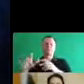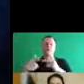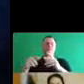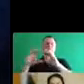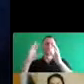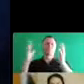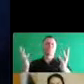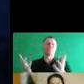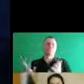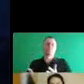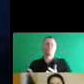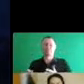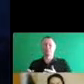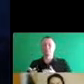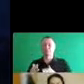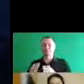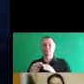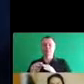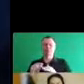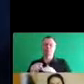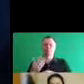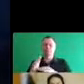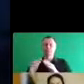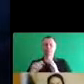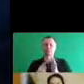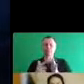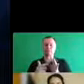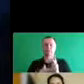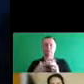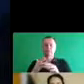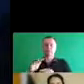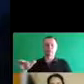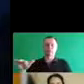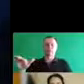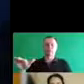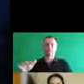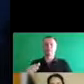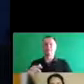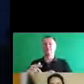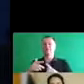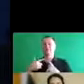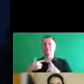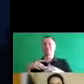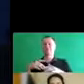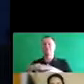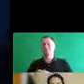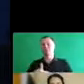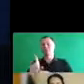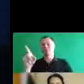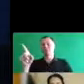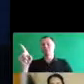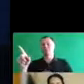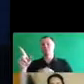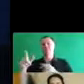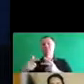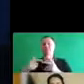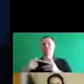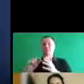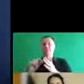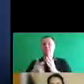new terrain. And it's this continuous entering and exiting from these different portals. And it's